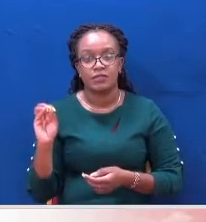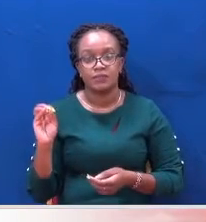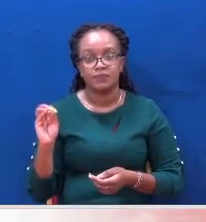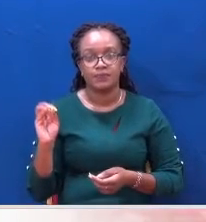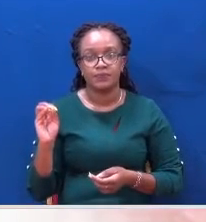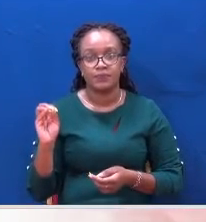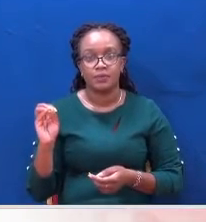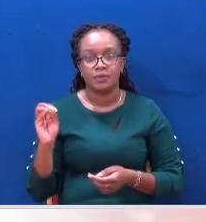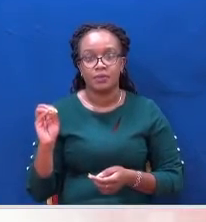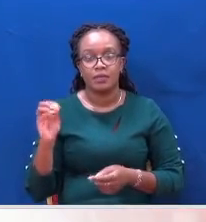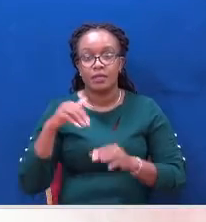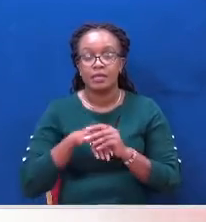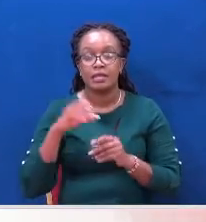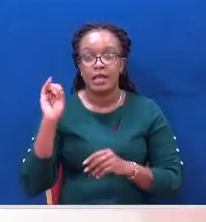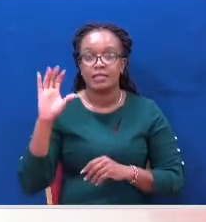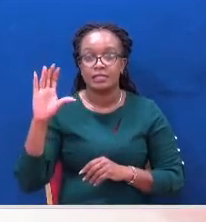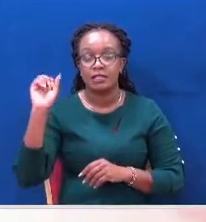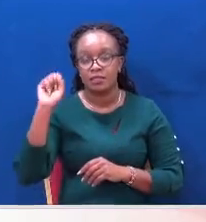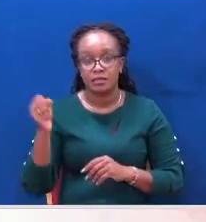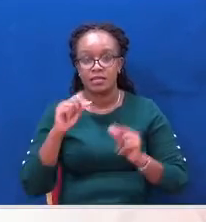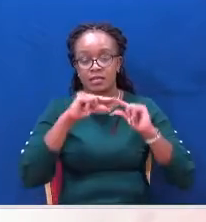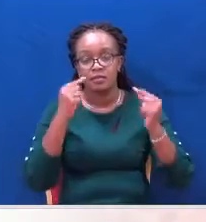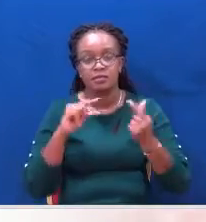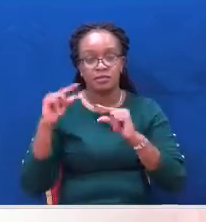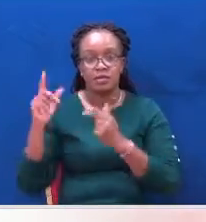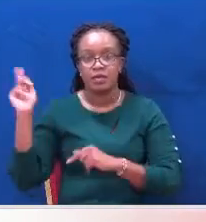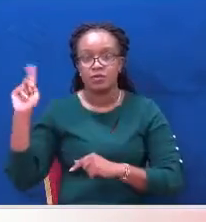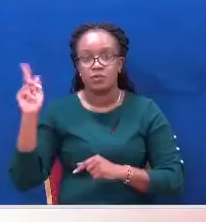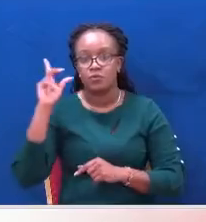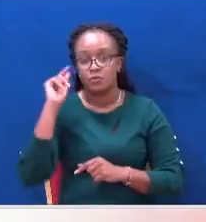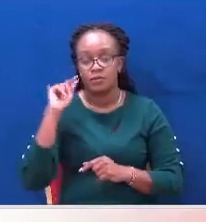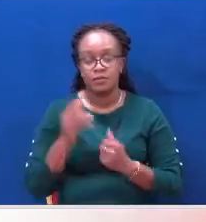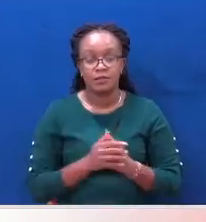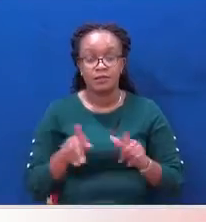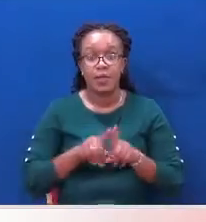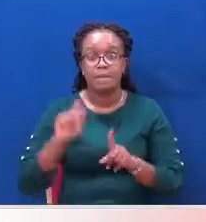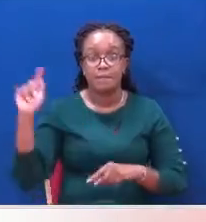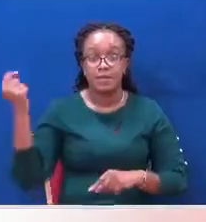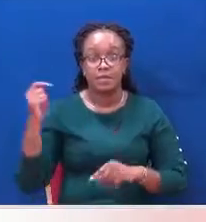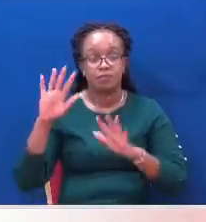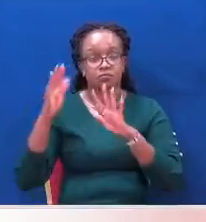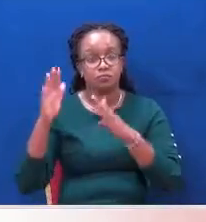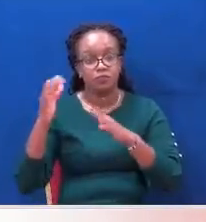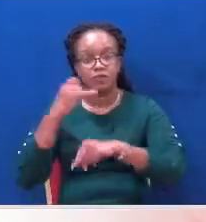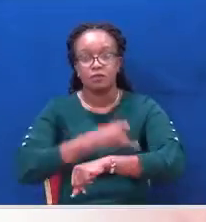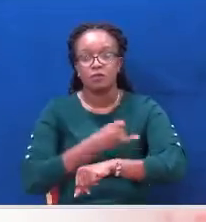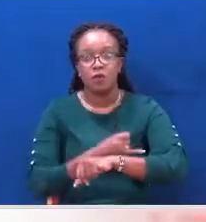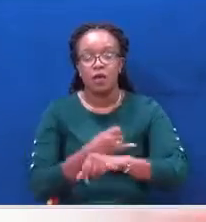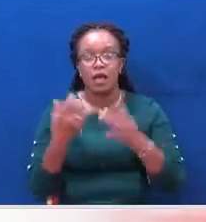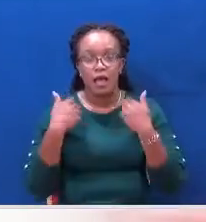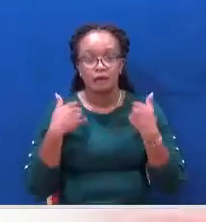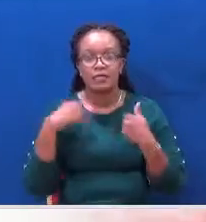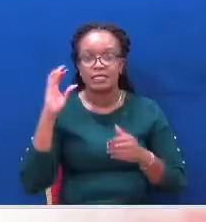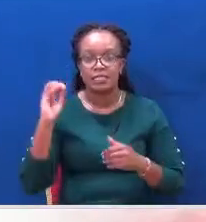their IC3 units in Nairobi and Mombasa. The president also lauded the institution for registering zero cases